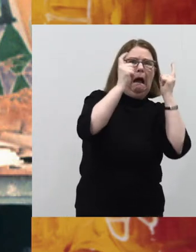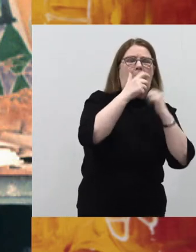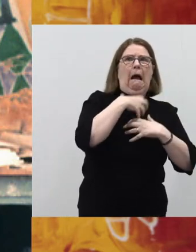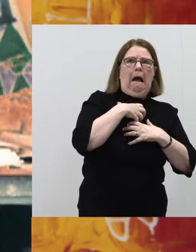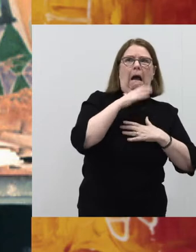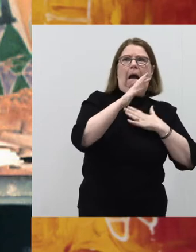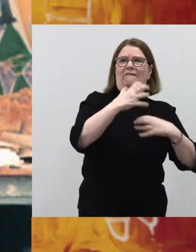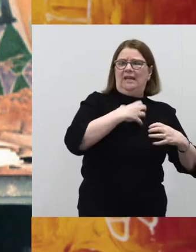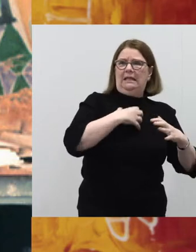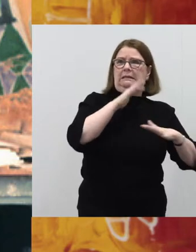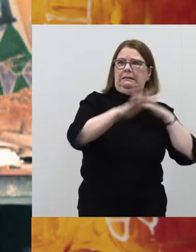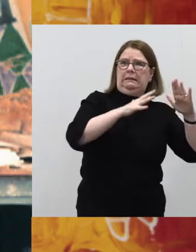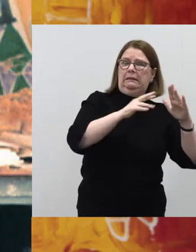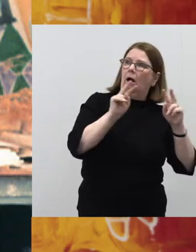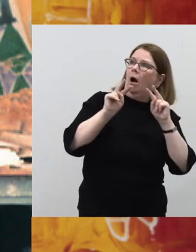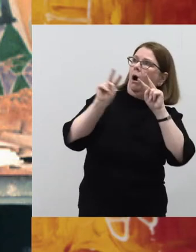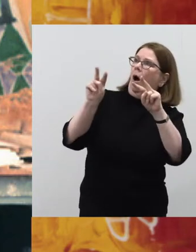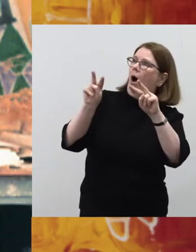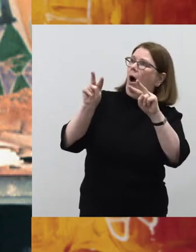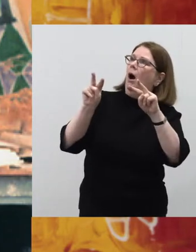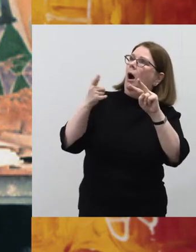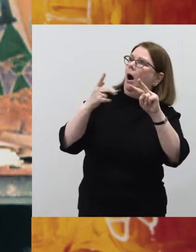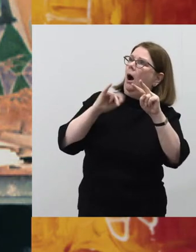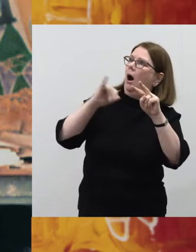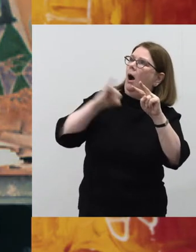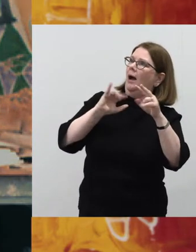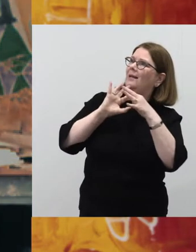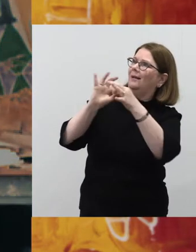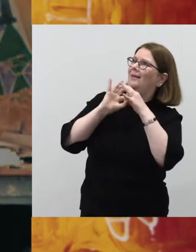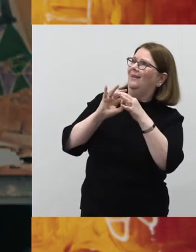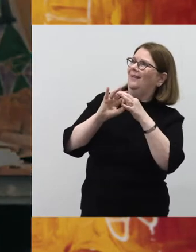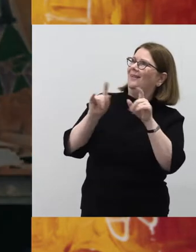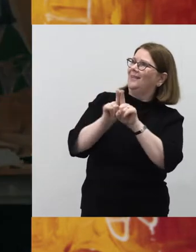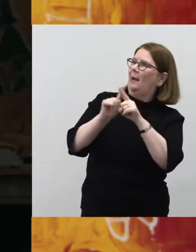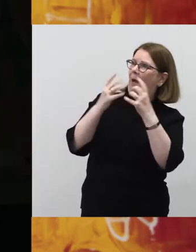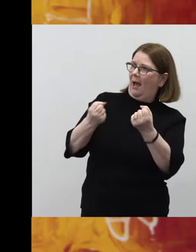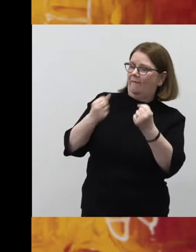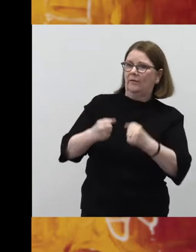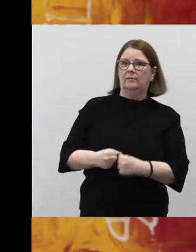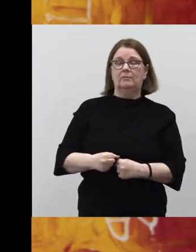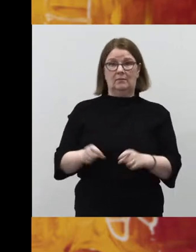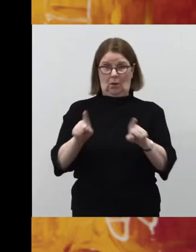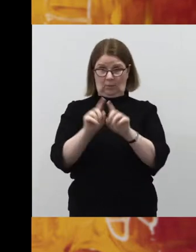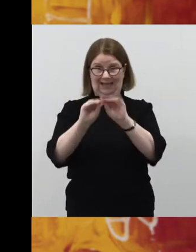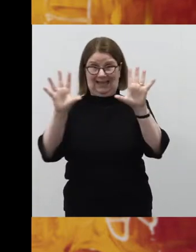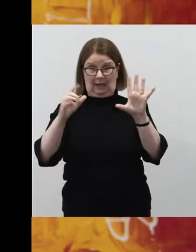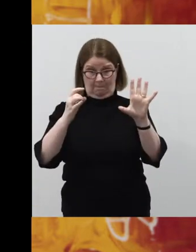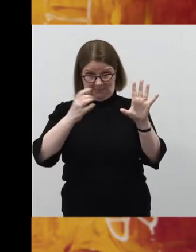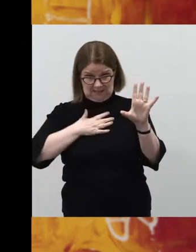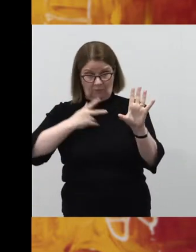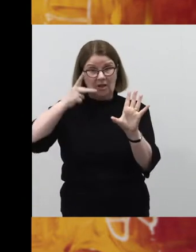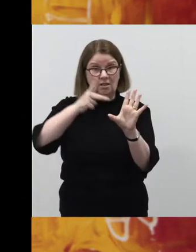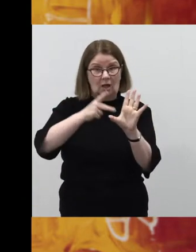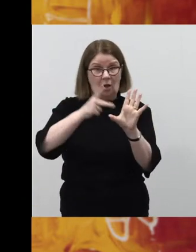concerns, fears, and anxieties. Now, I want to make clear that I am not a psychologist. That is the domain of